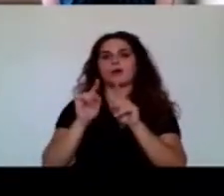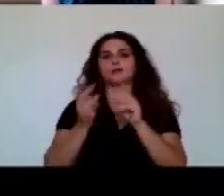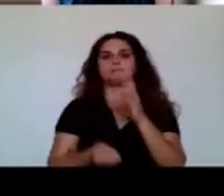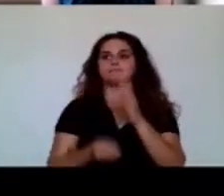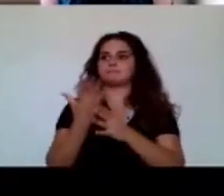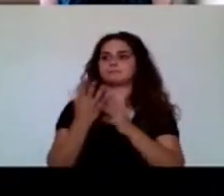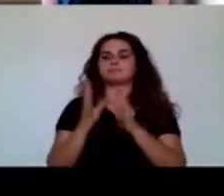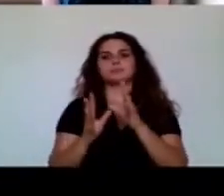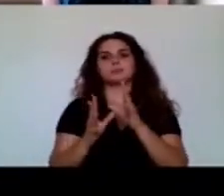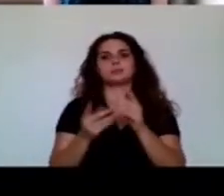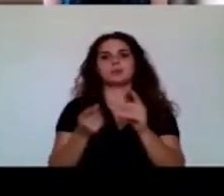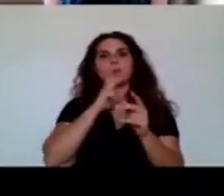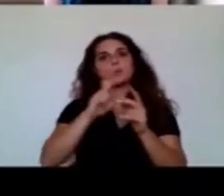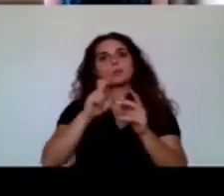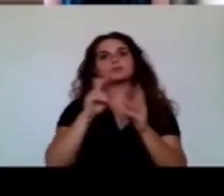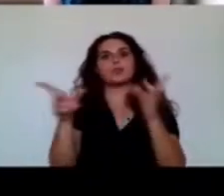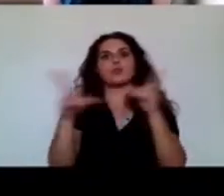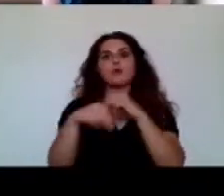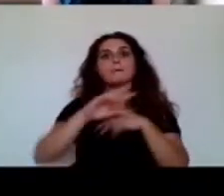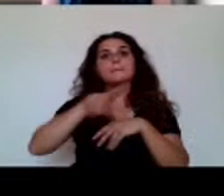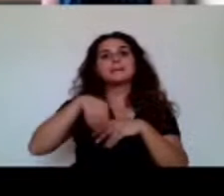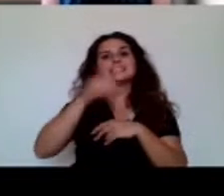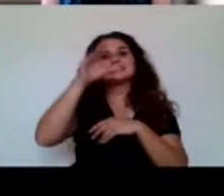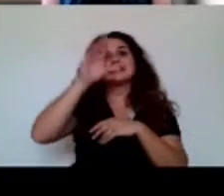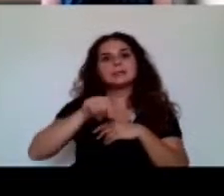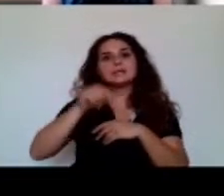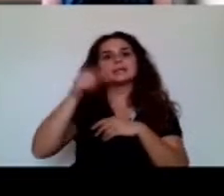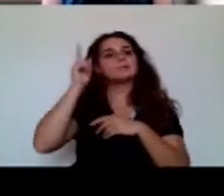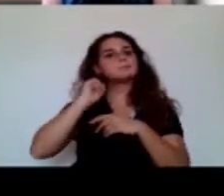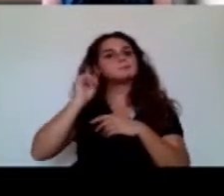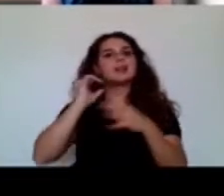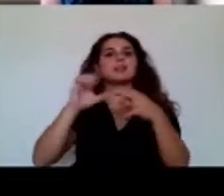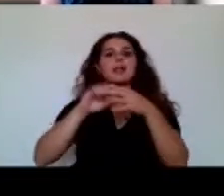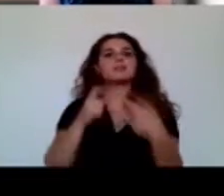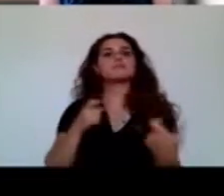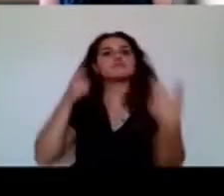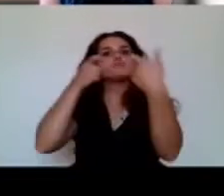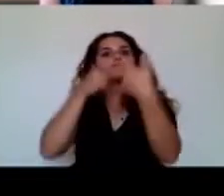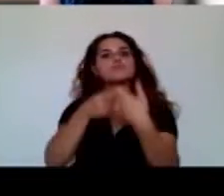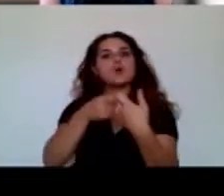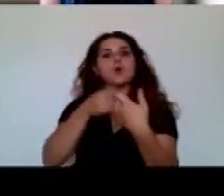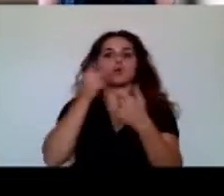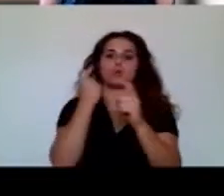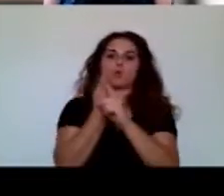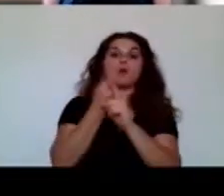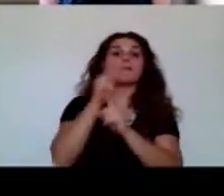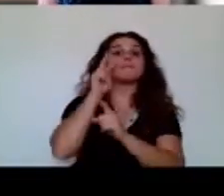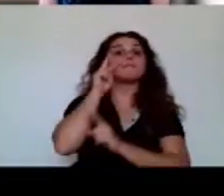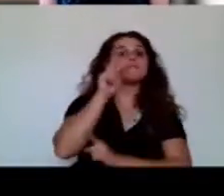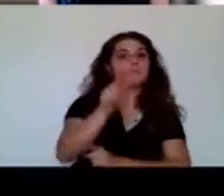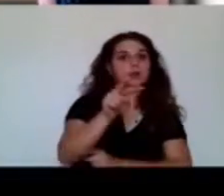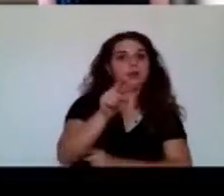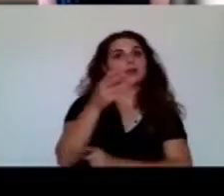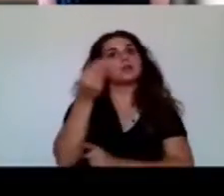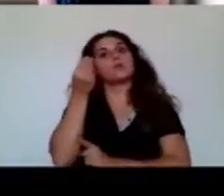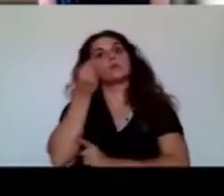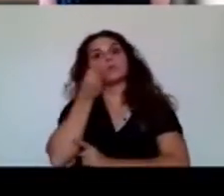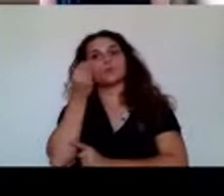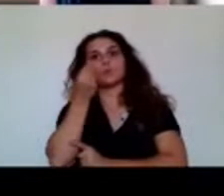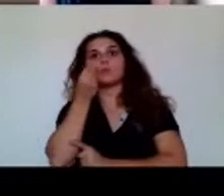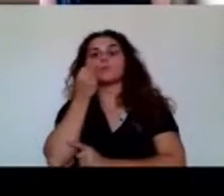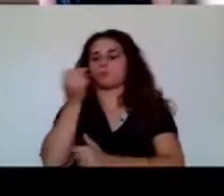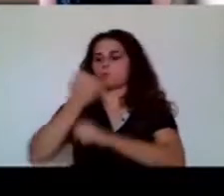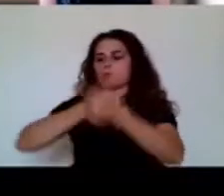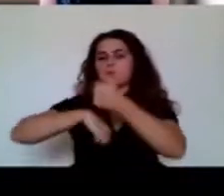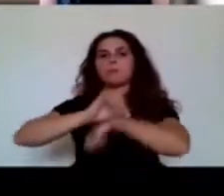hit the target, but your brain also cares a lot about the relationship between what it sees and how it thinks your arm is